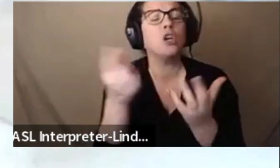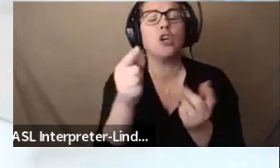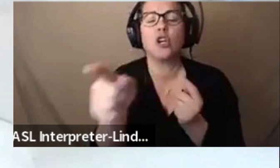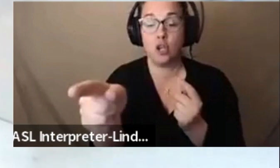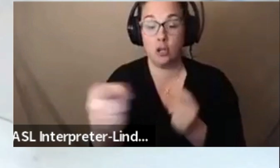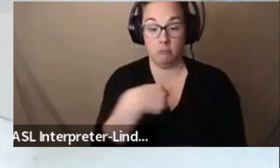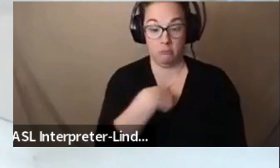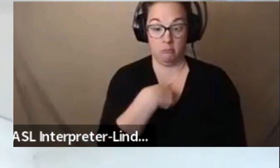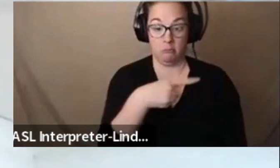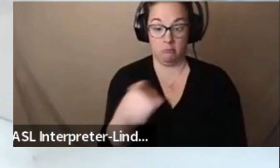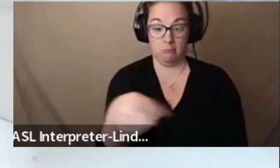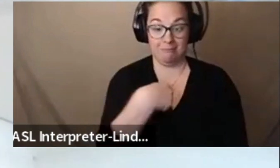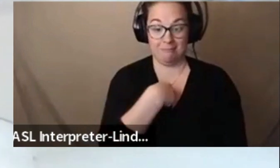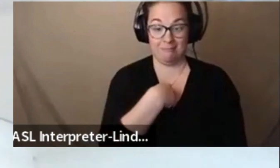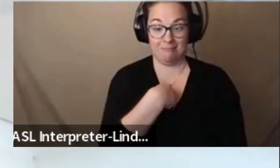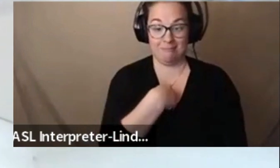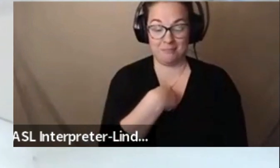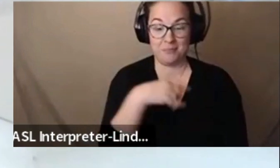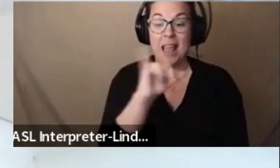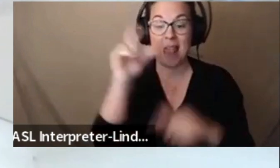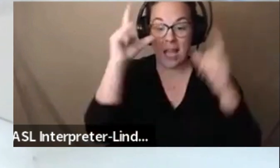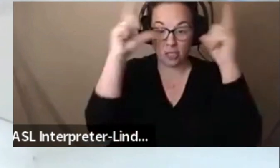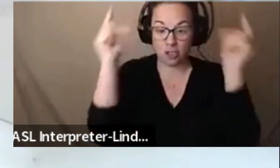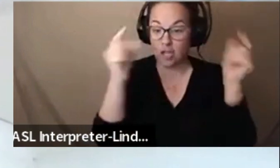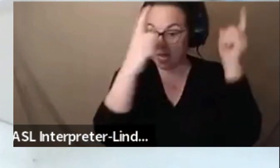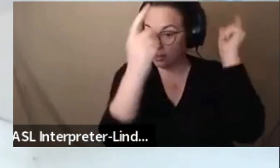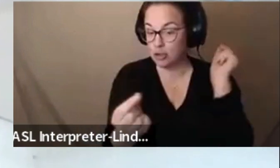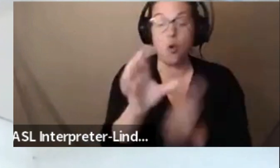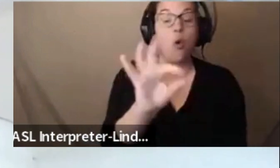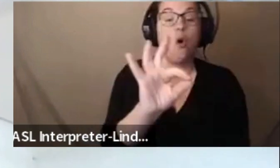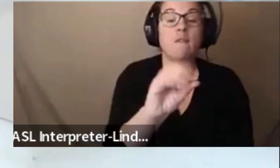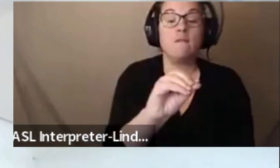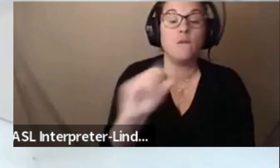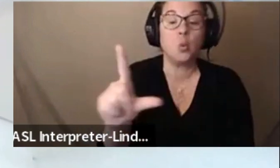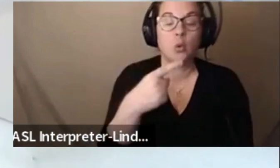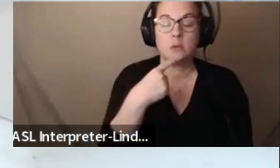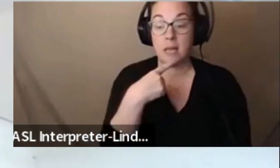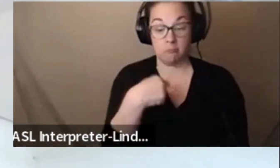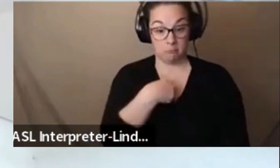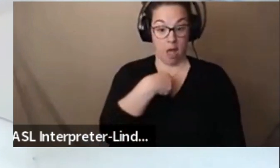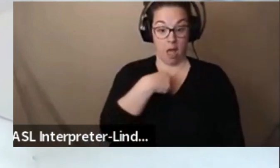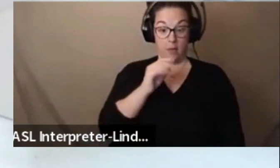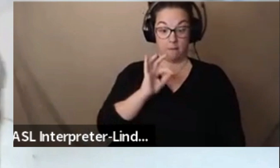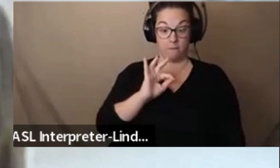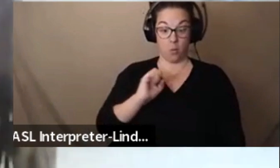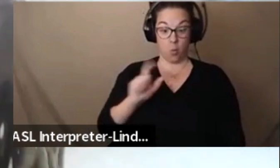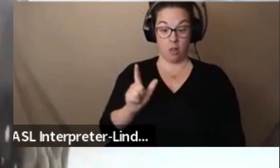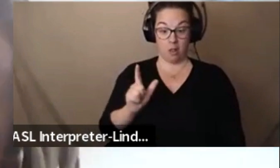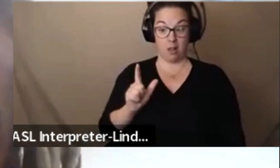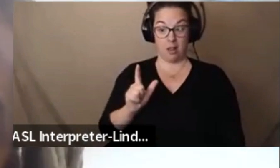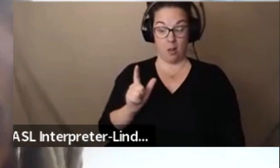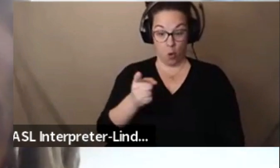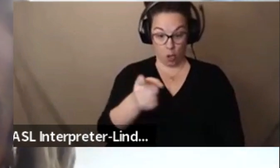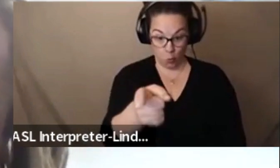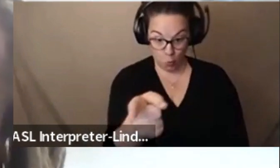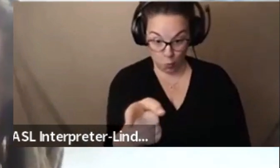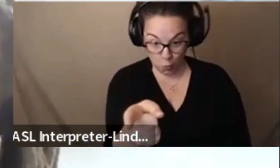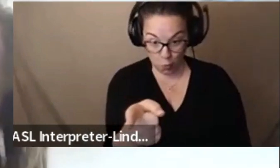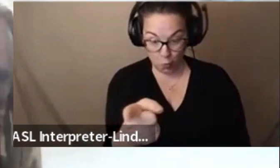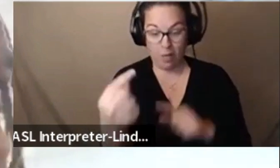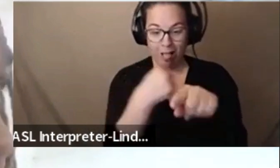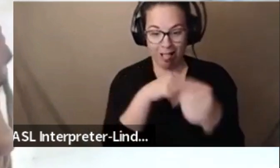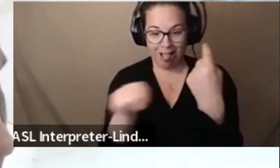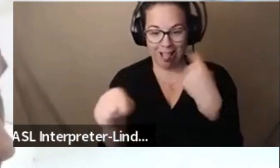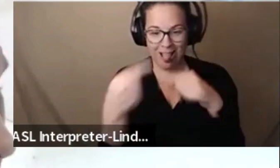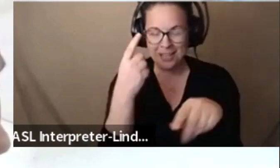person, who's the mad one here? Just as the jesters will often say, or the fools will often say, who's the fool here?